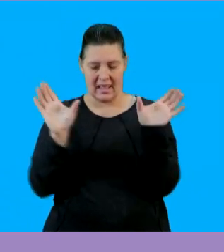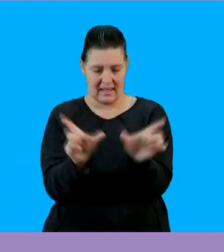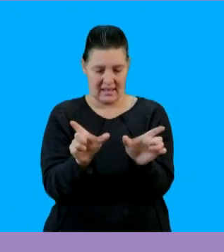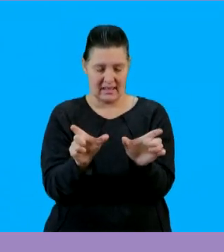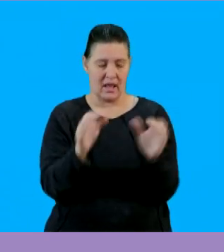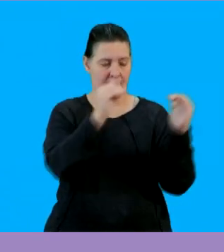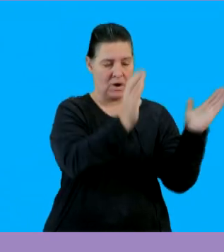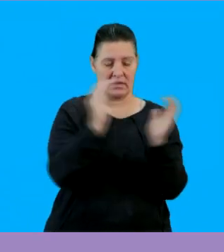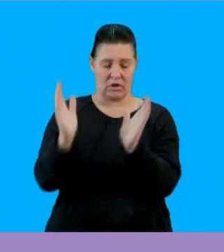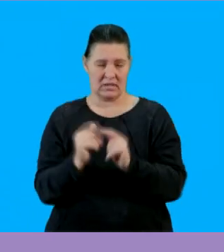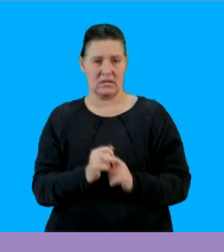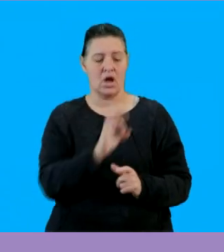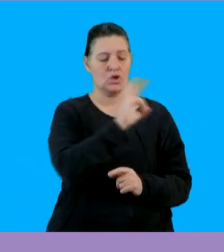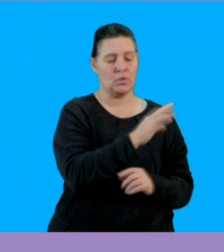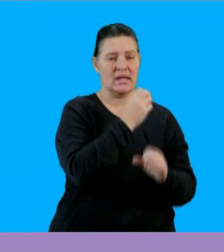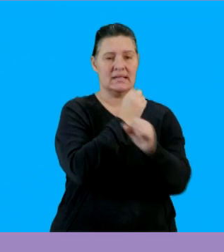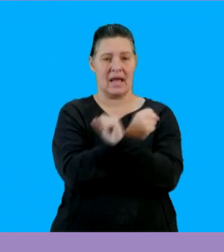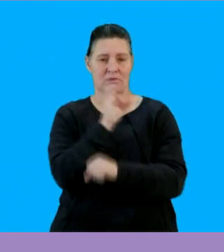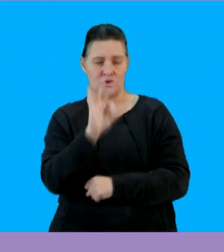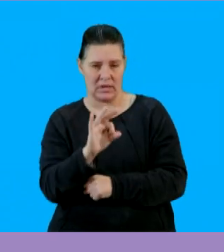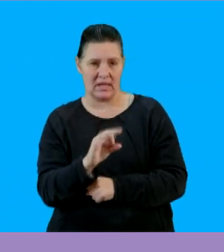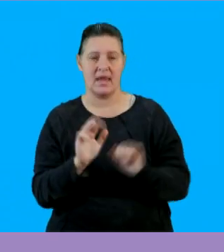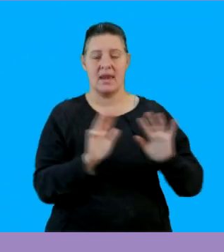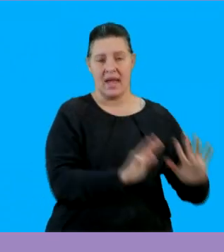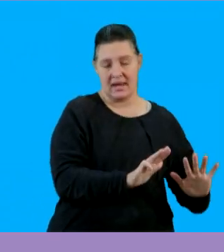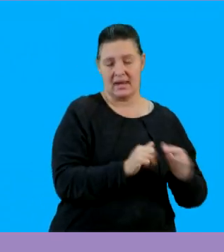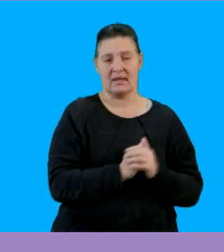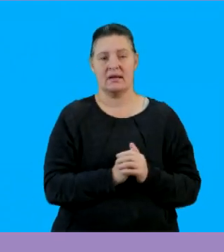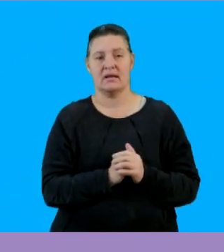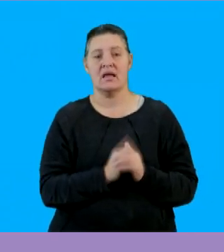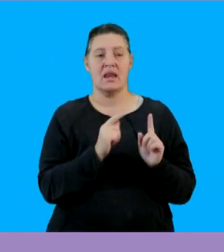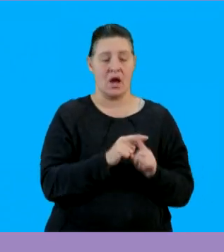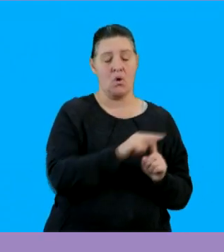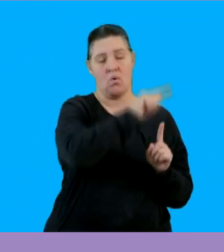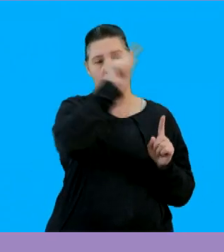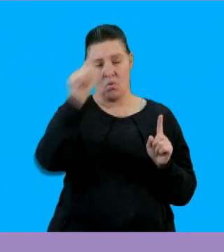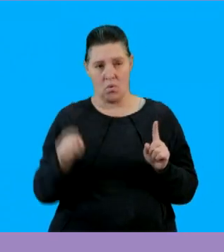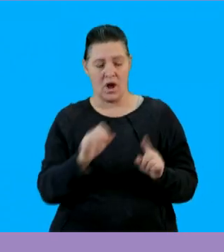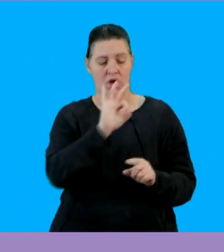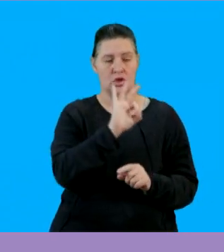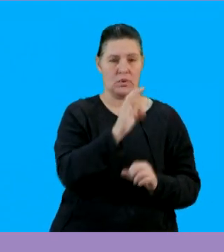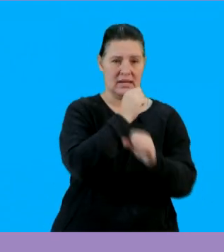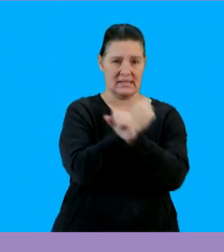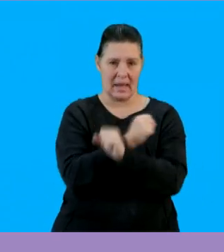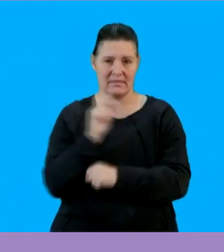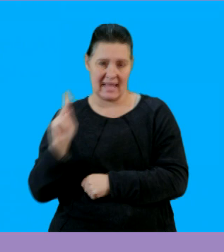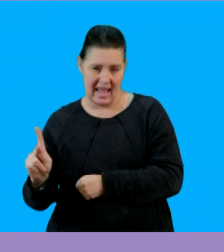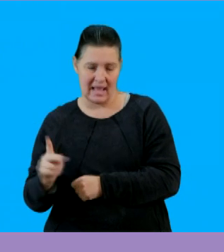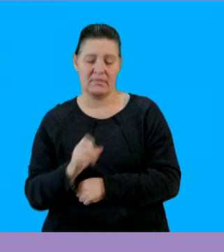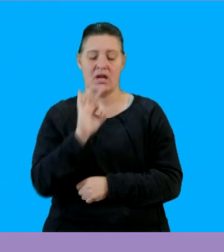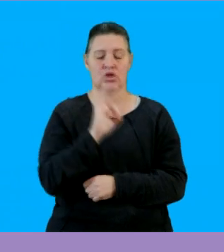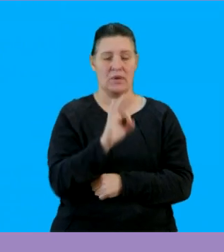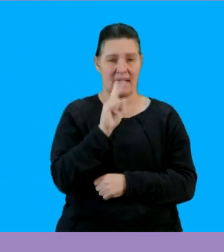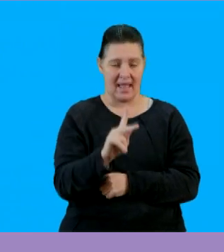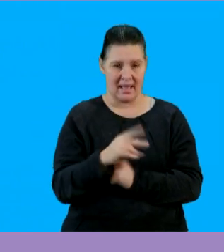plus k. Let's multiply. 3 multiplied by 3, that is a 9. We are adding 3